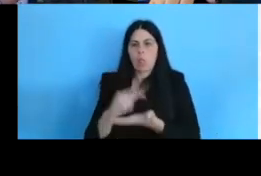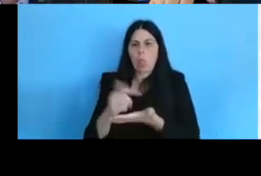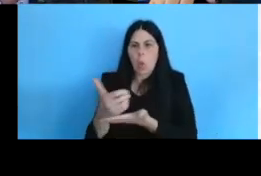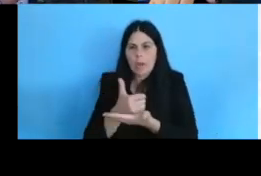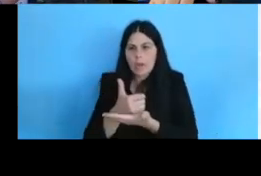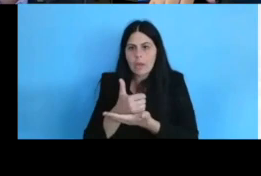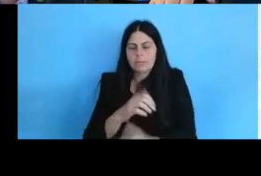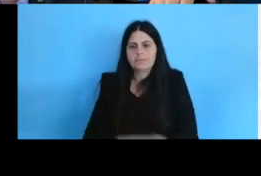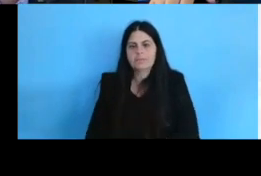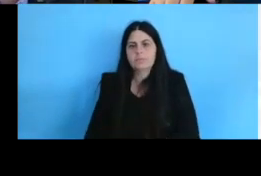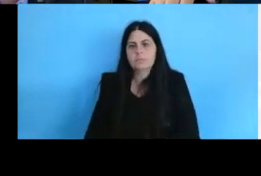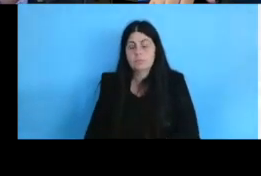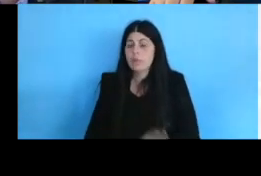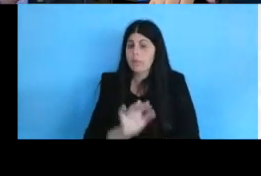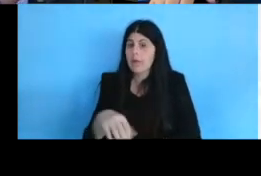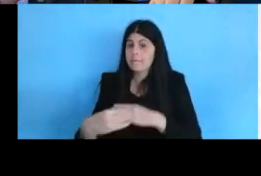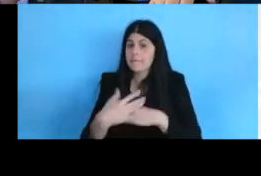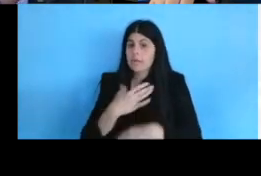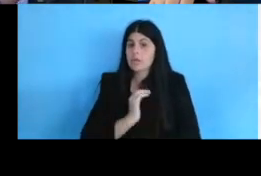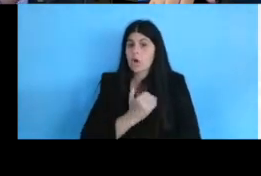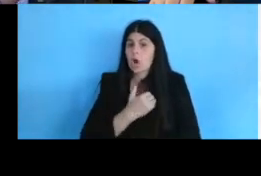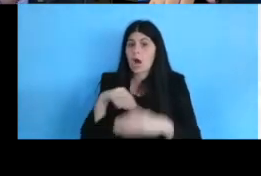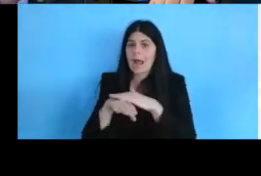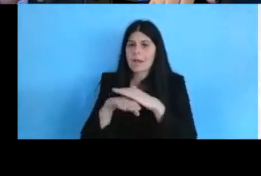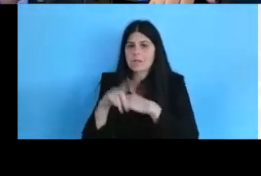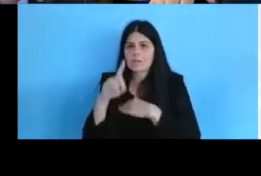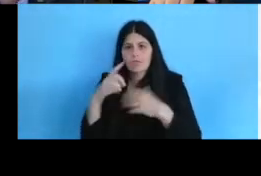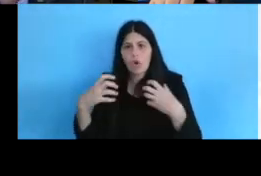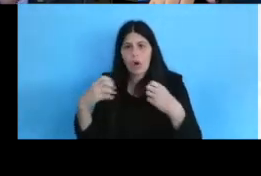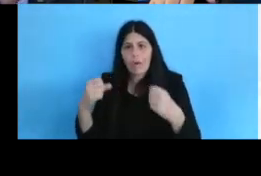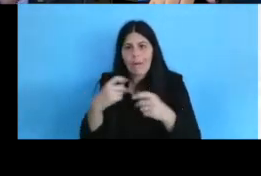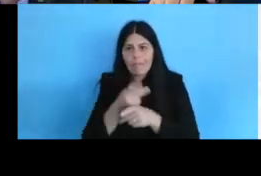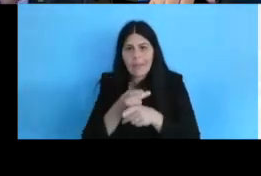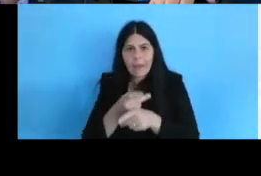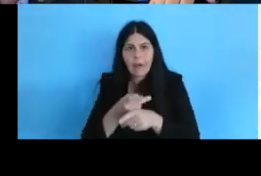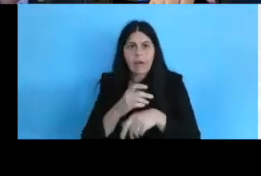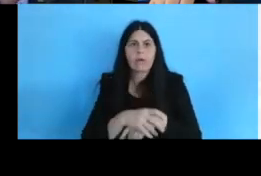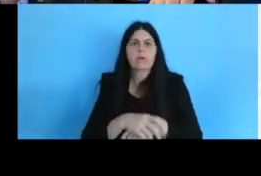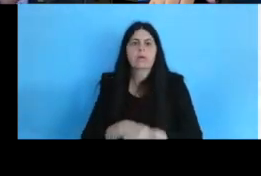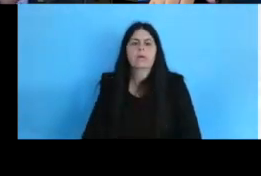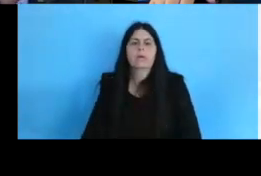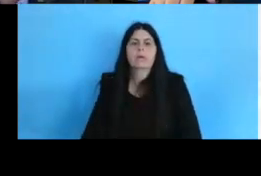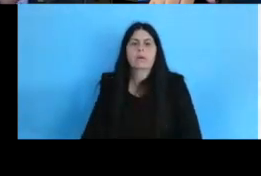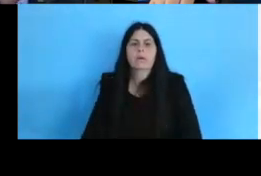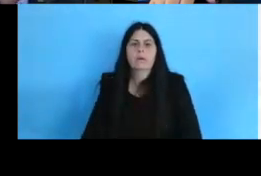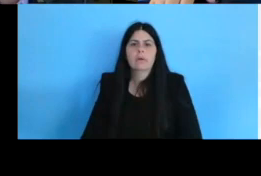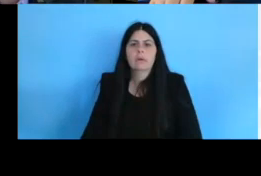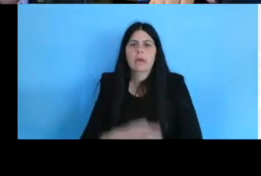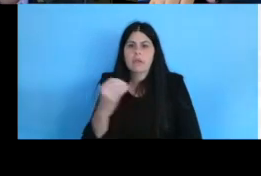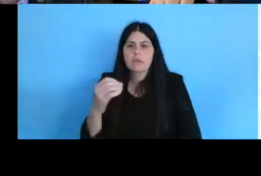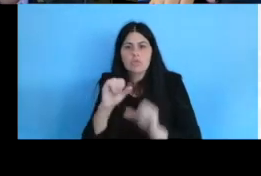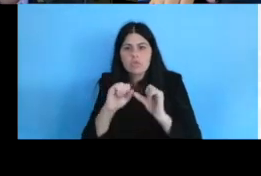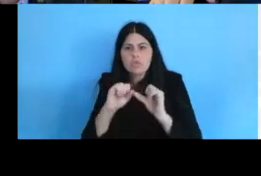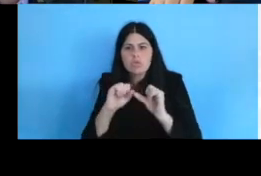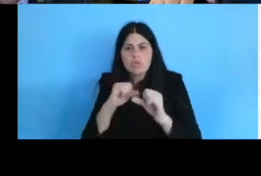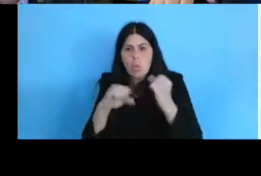affect our access to healthcare, housing, and social services. Health inequities.